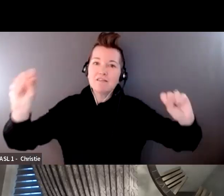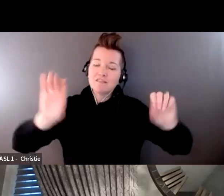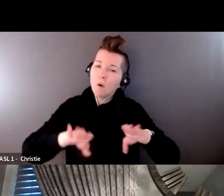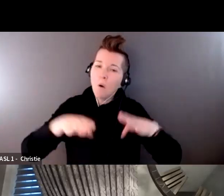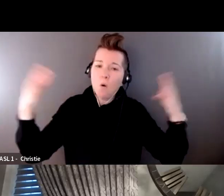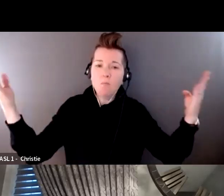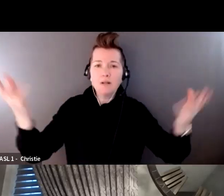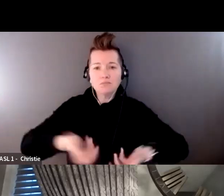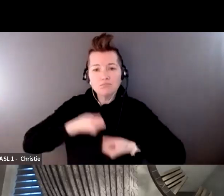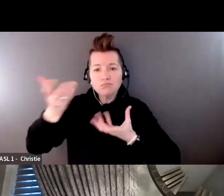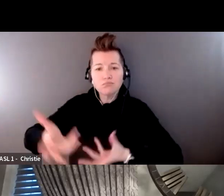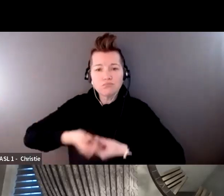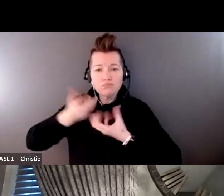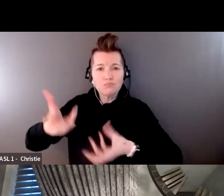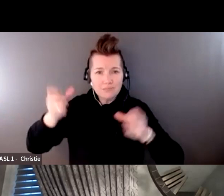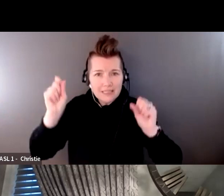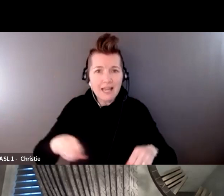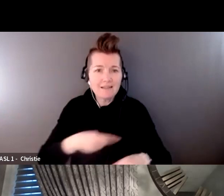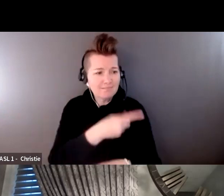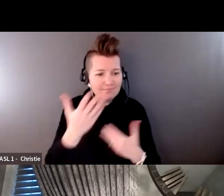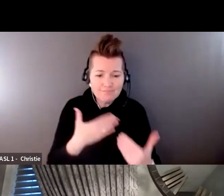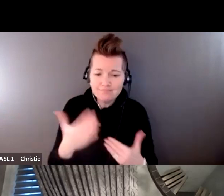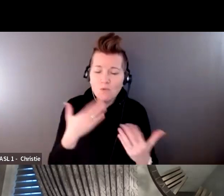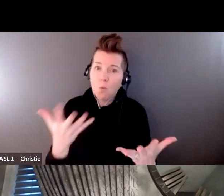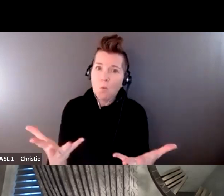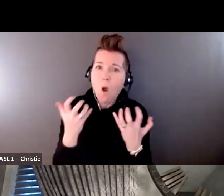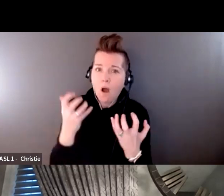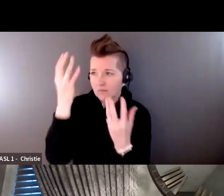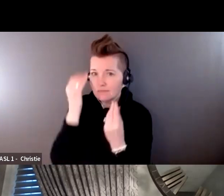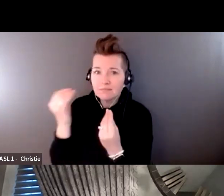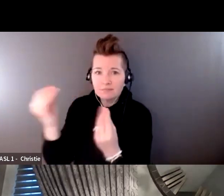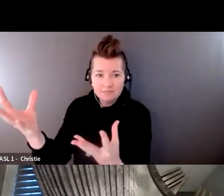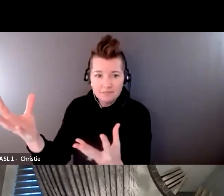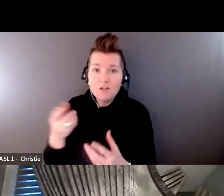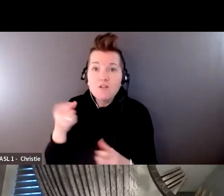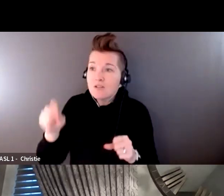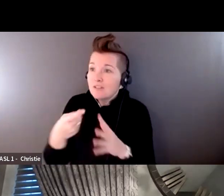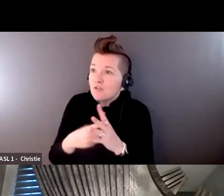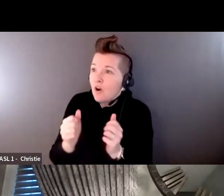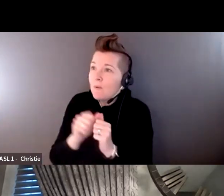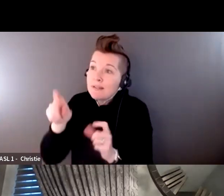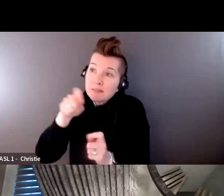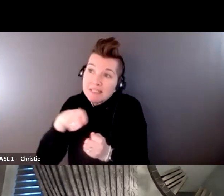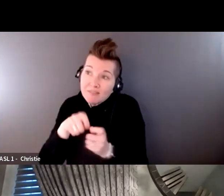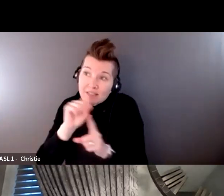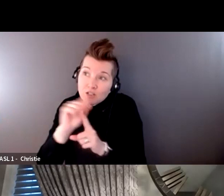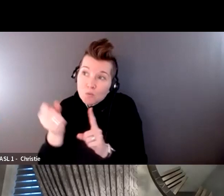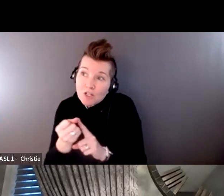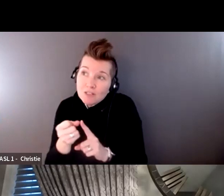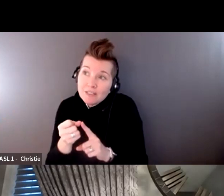from somewhere? We can start to talk about, okay, well, in this particular case, how can we be accountable to